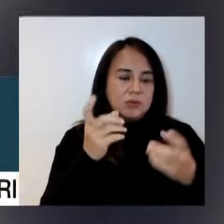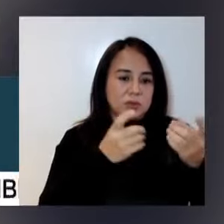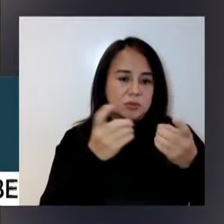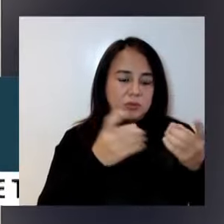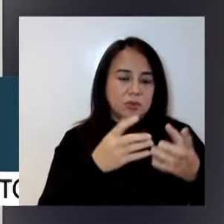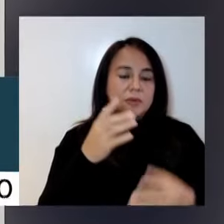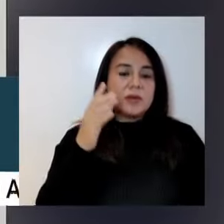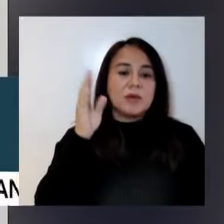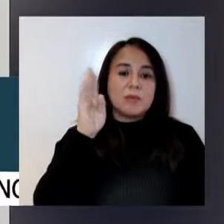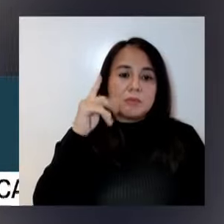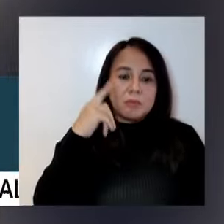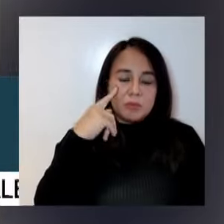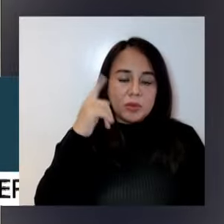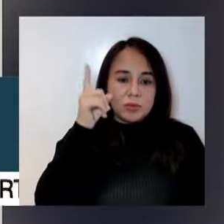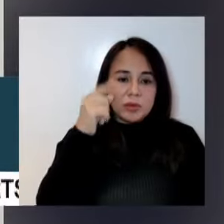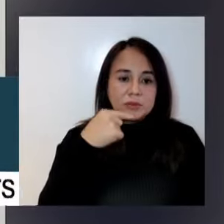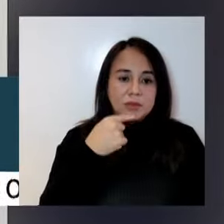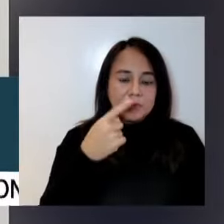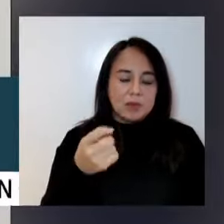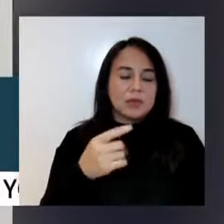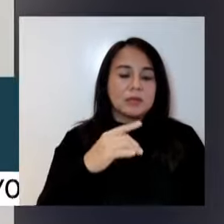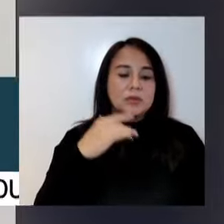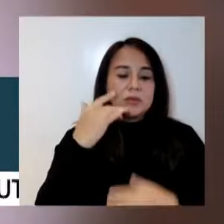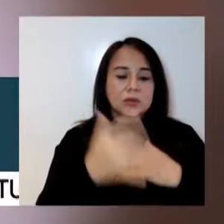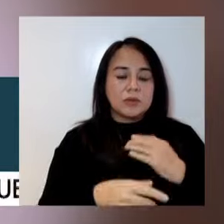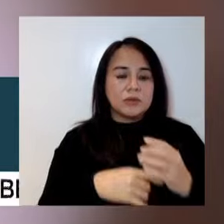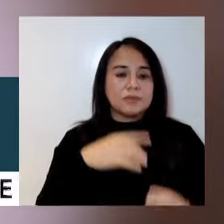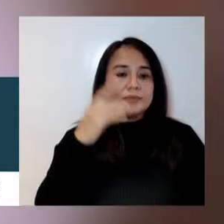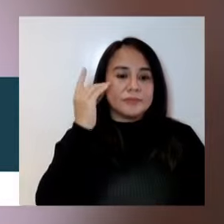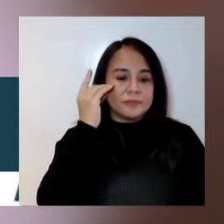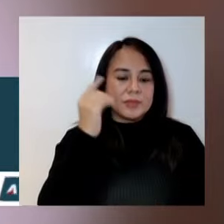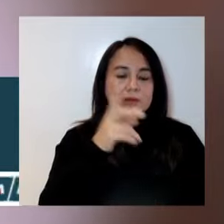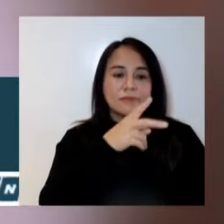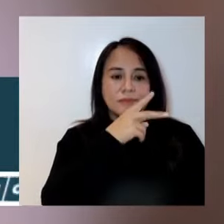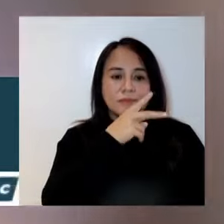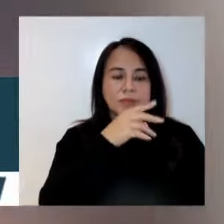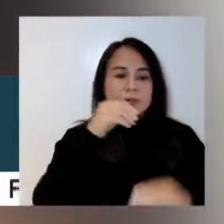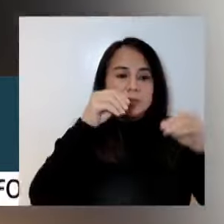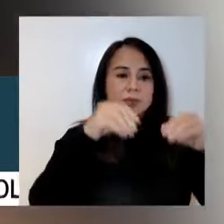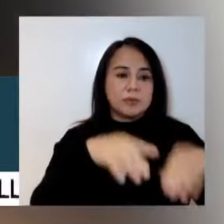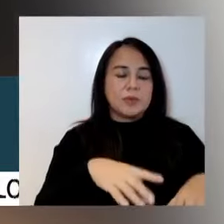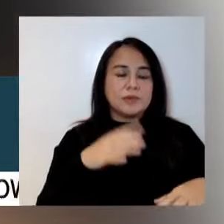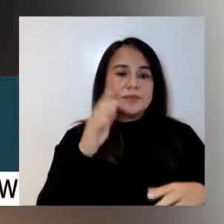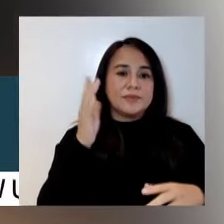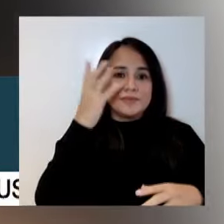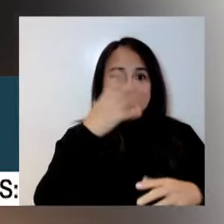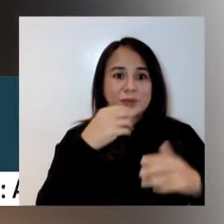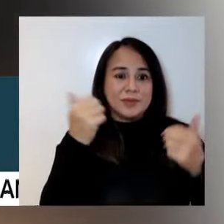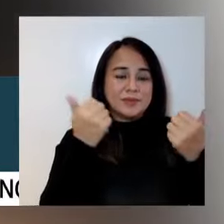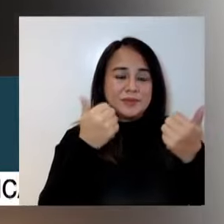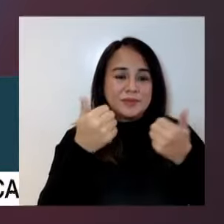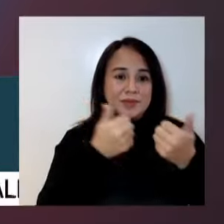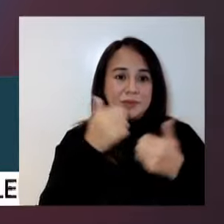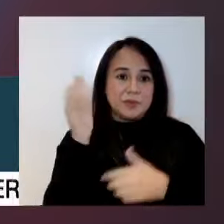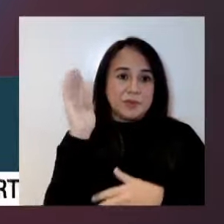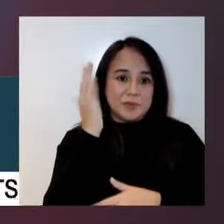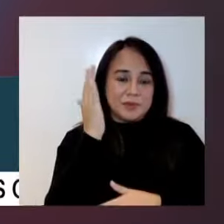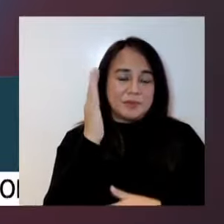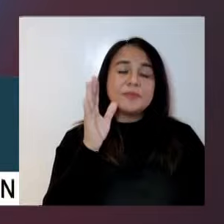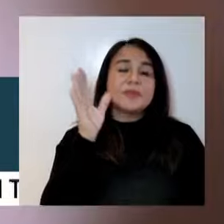Paul Kenneth Lucas said earlier, De Castro is one of the suspects in the disappearance of beauty pageant contestant Catherine Camilon. In a